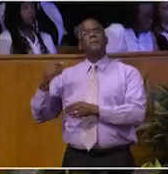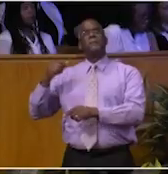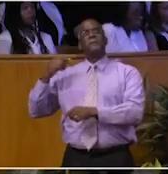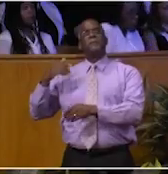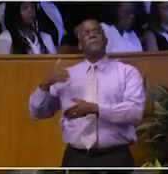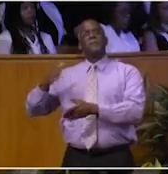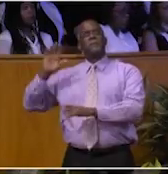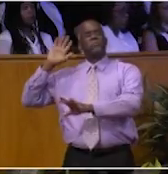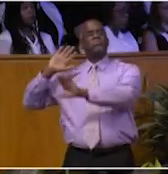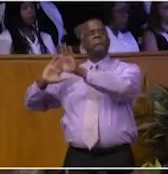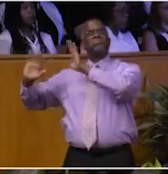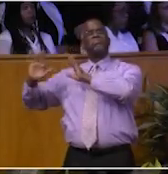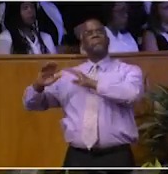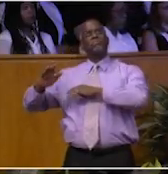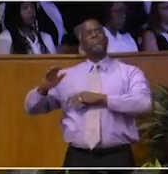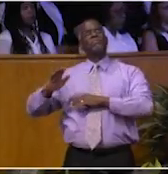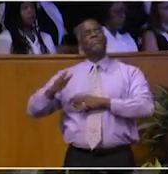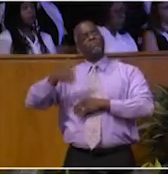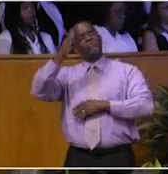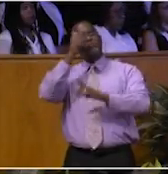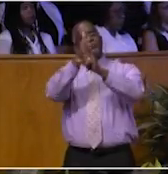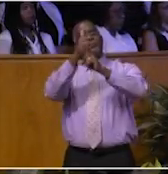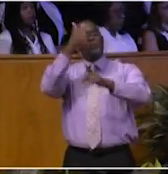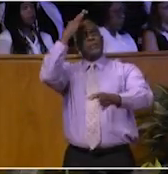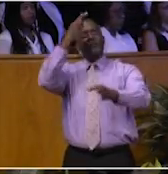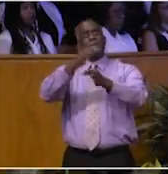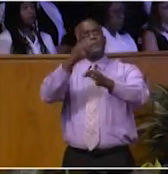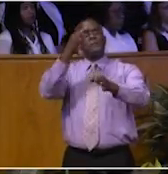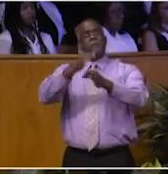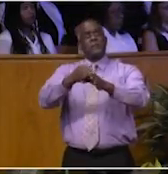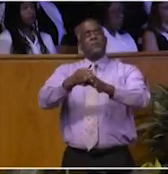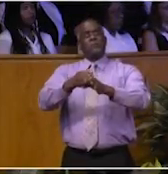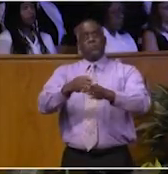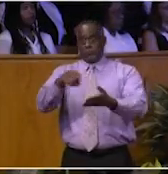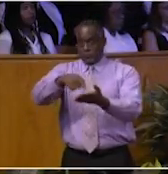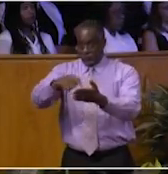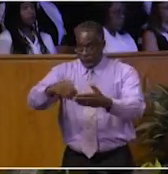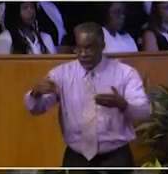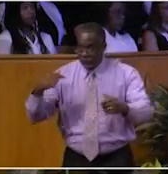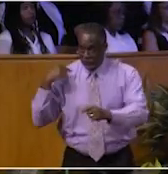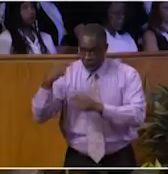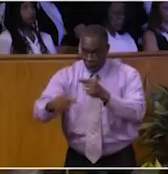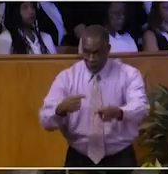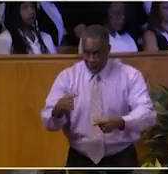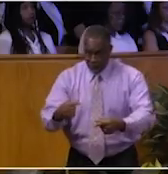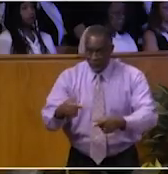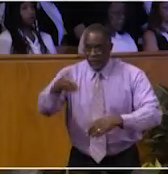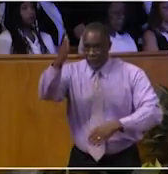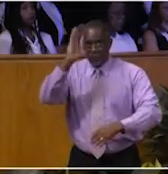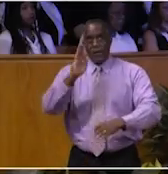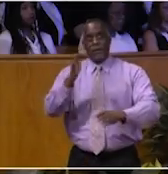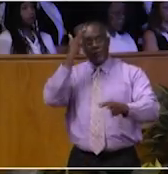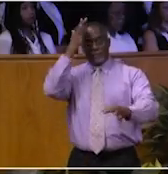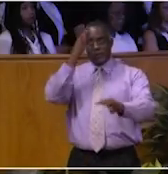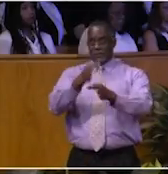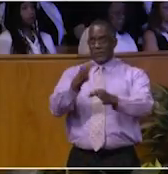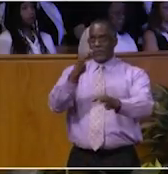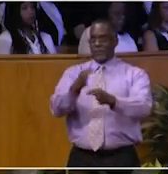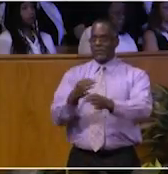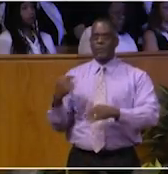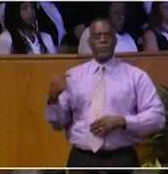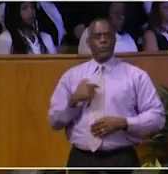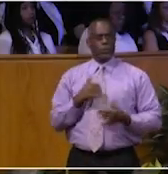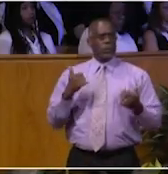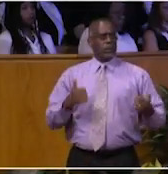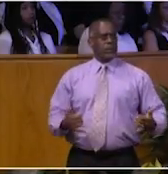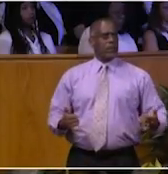faithful God has been to this generation. This generation who sits in boardrooms